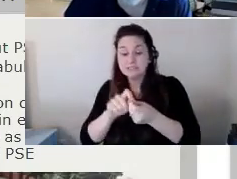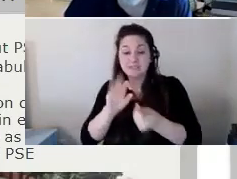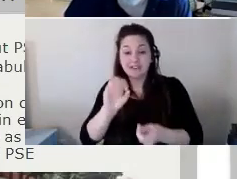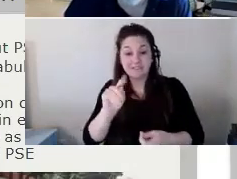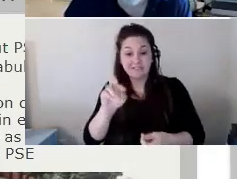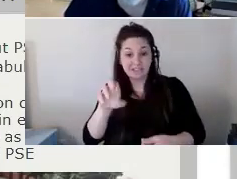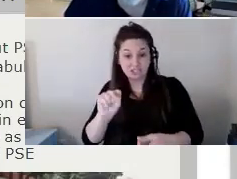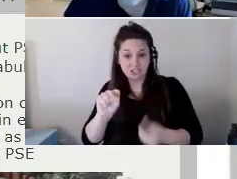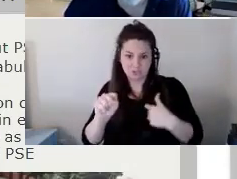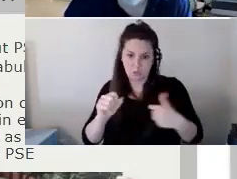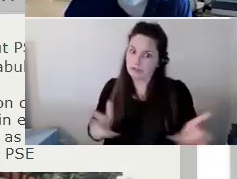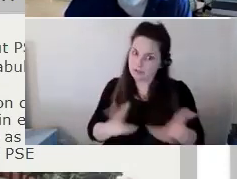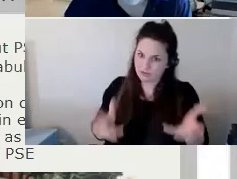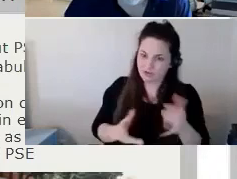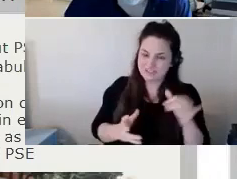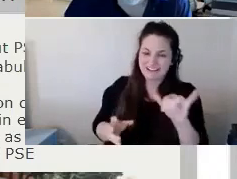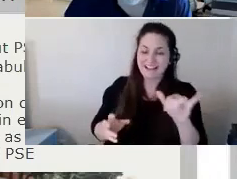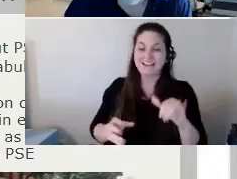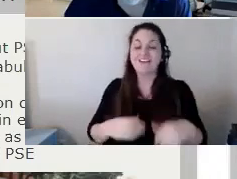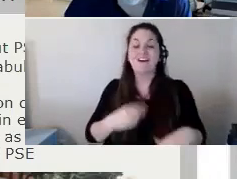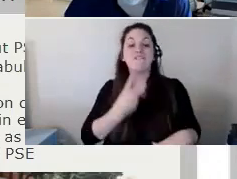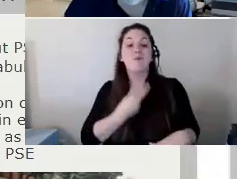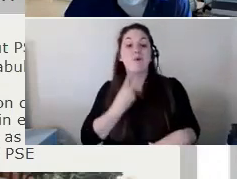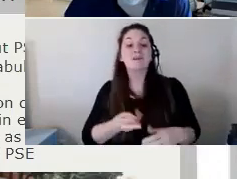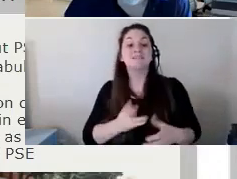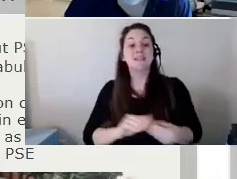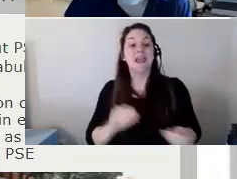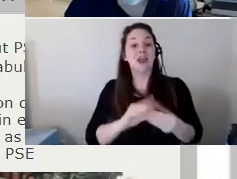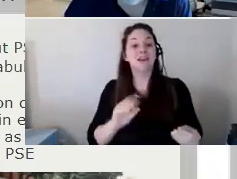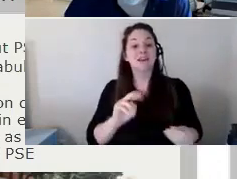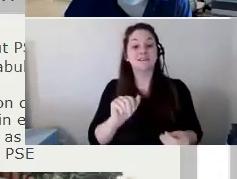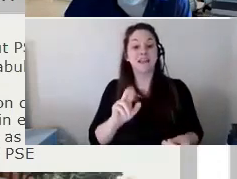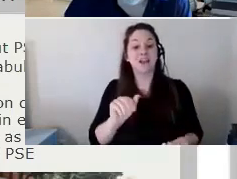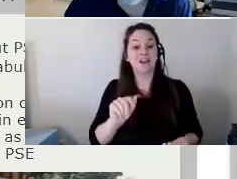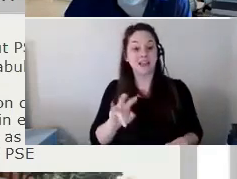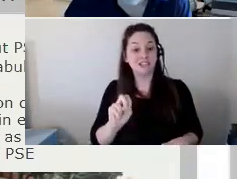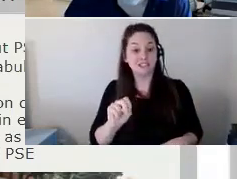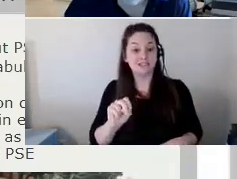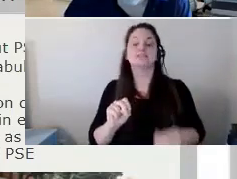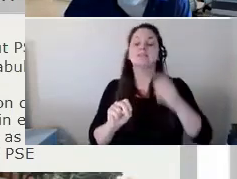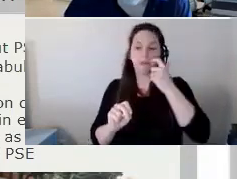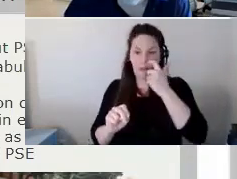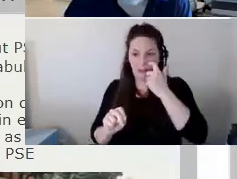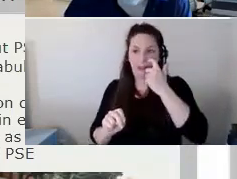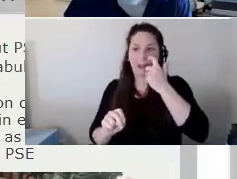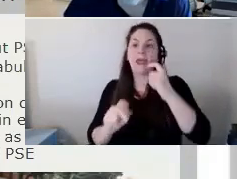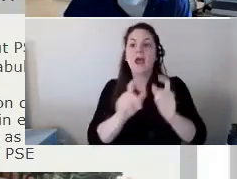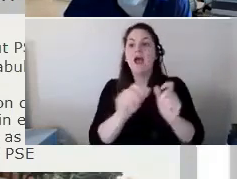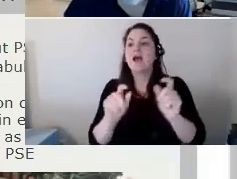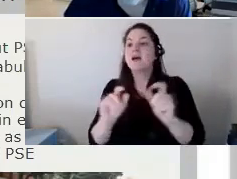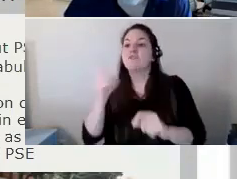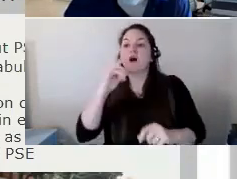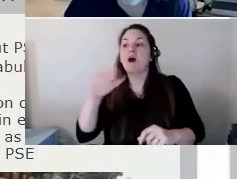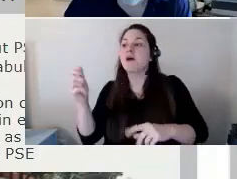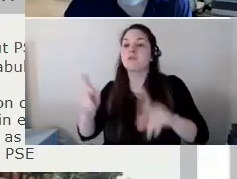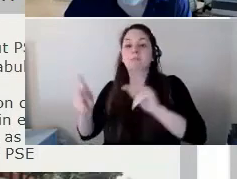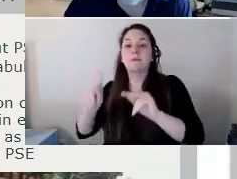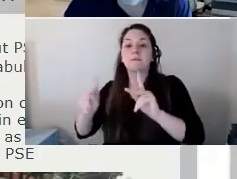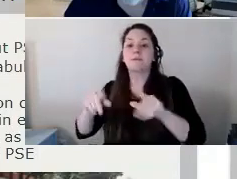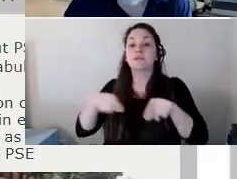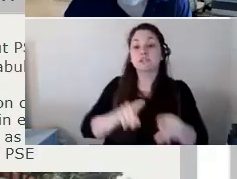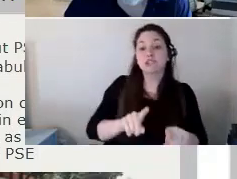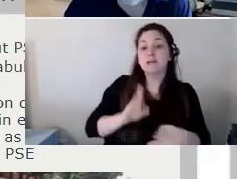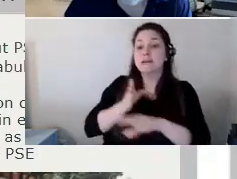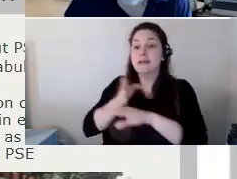do, like a voice narration, so that others during the meeting and after the